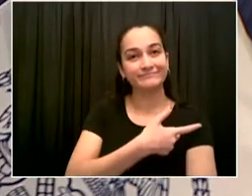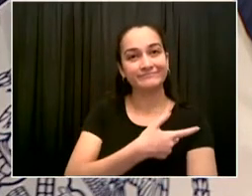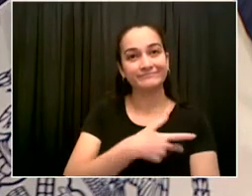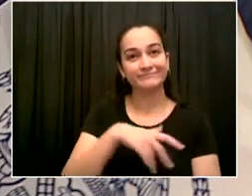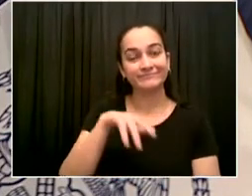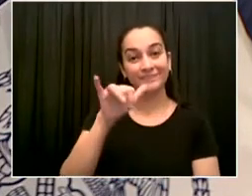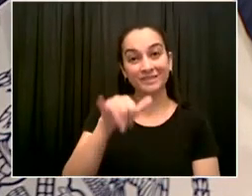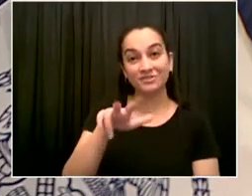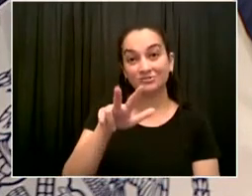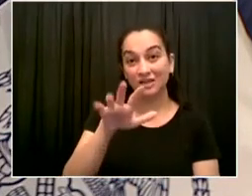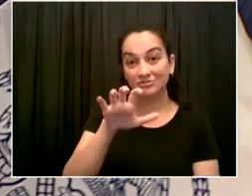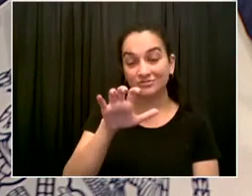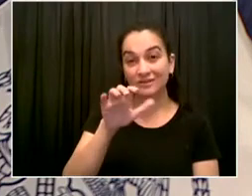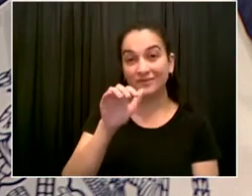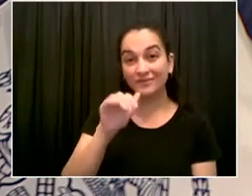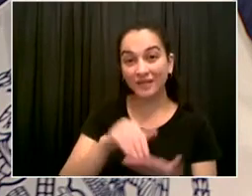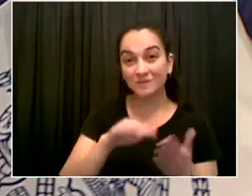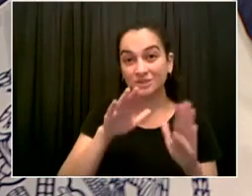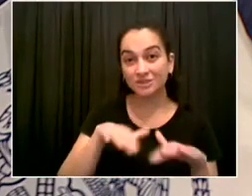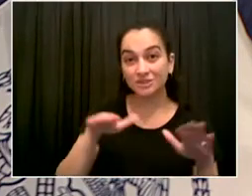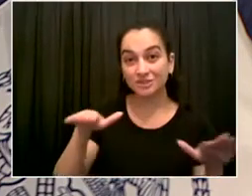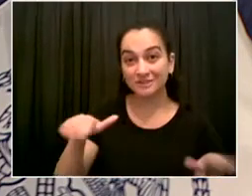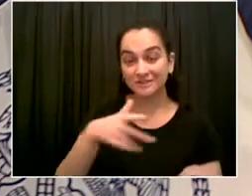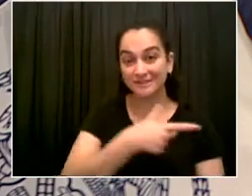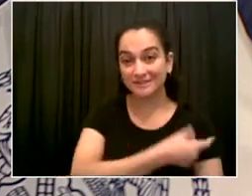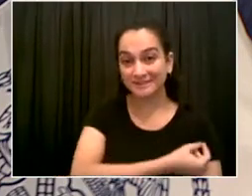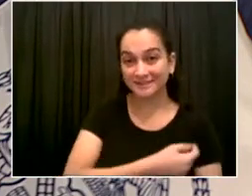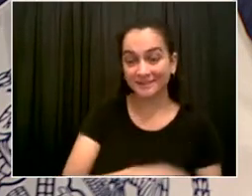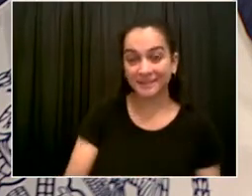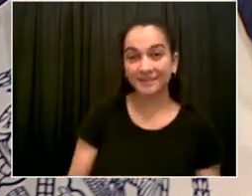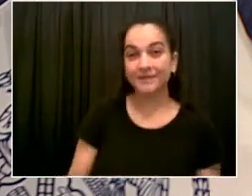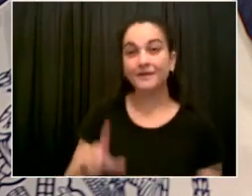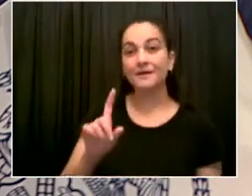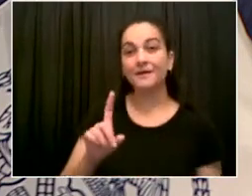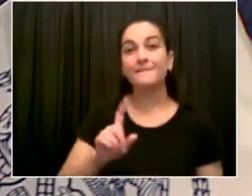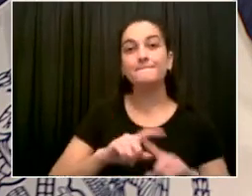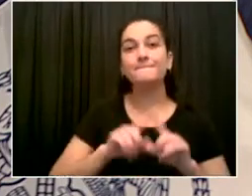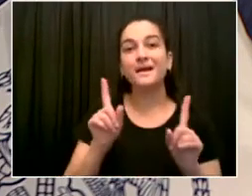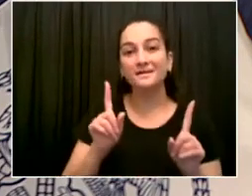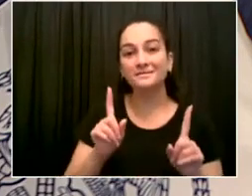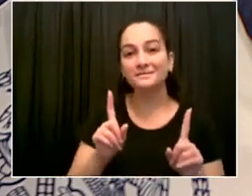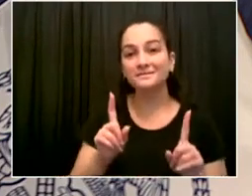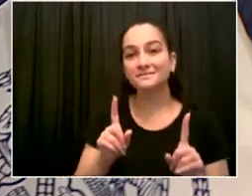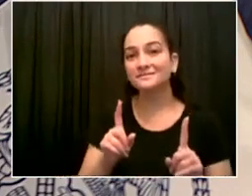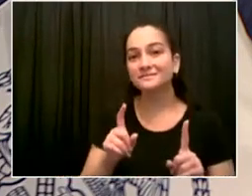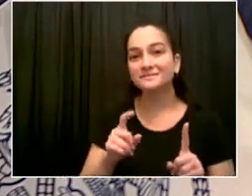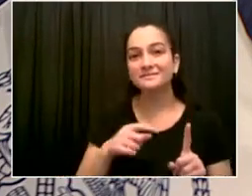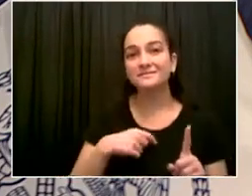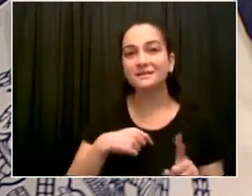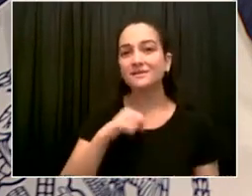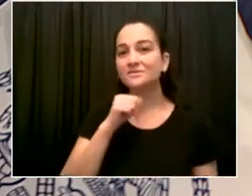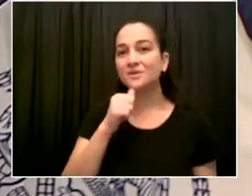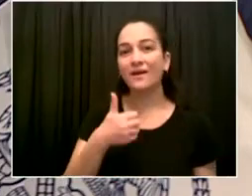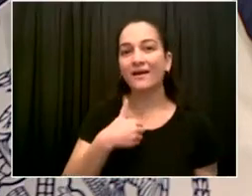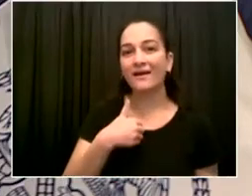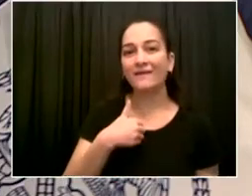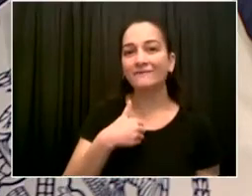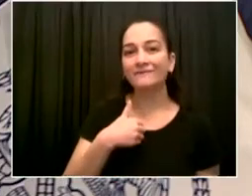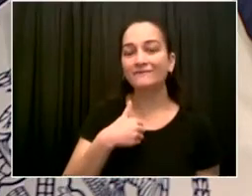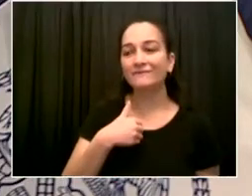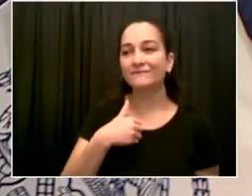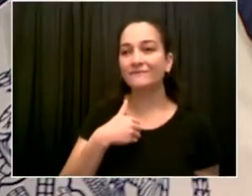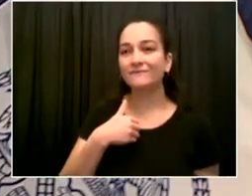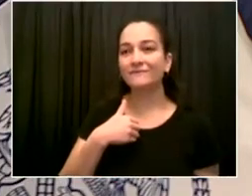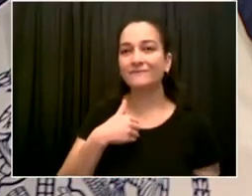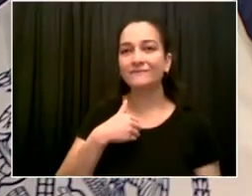And as you saw yesterday with the chancellor and our health commissioner, literally every day, more and more kids, families, of course, coming forward,